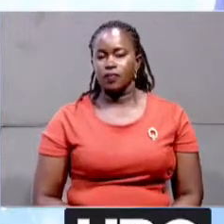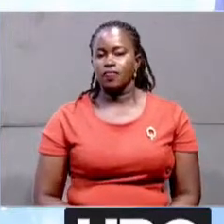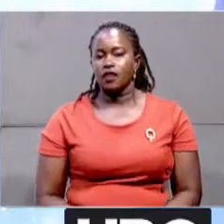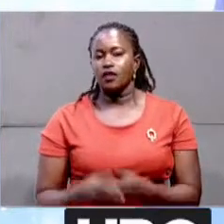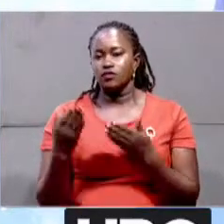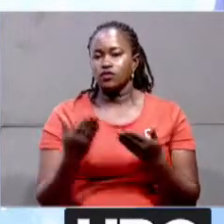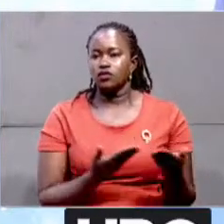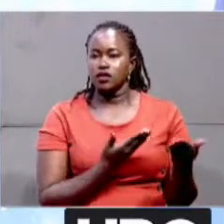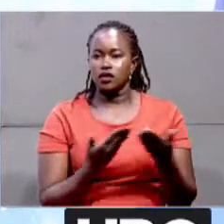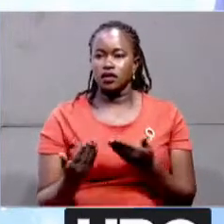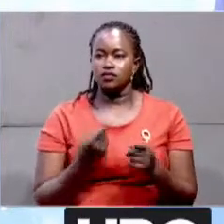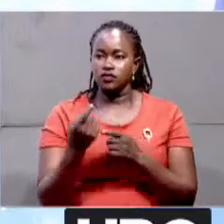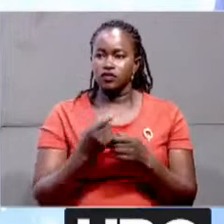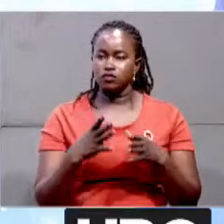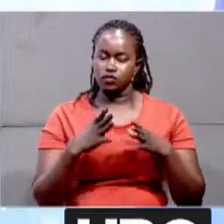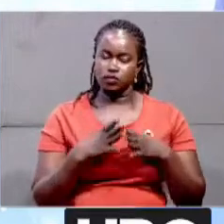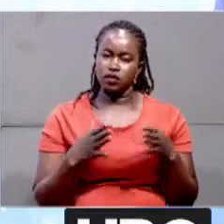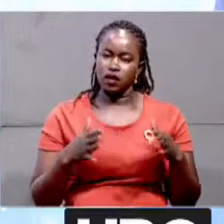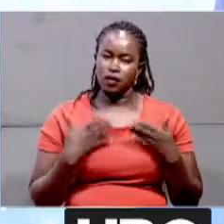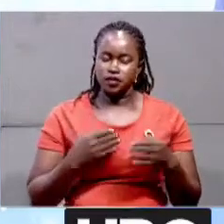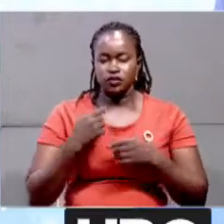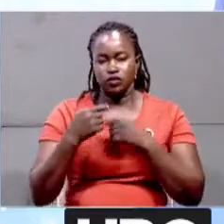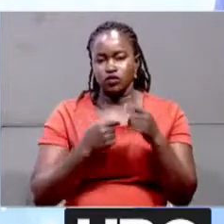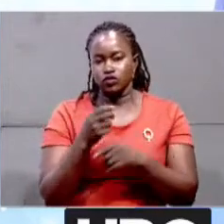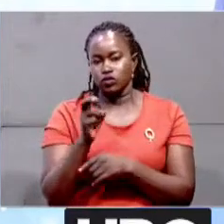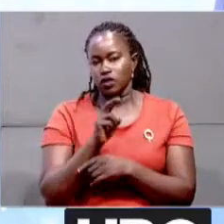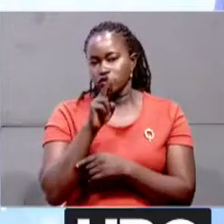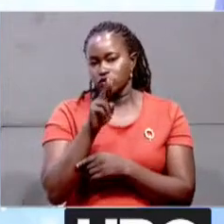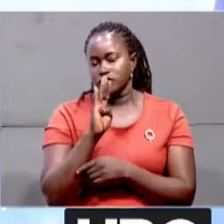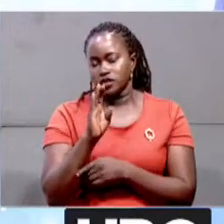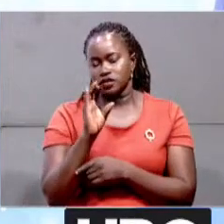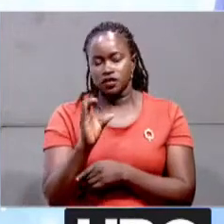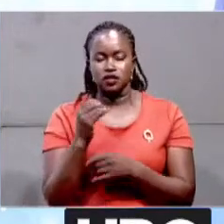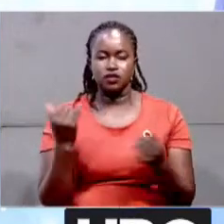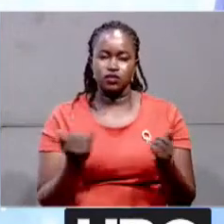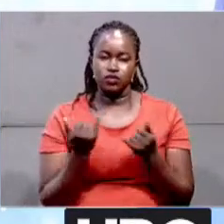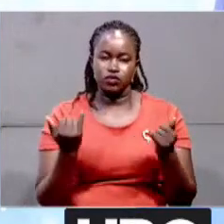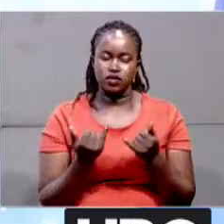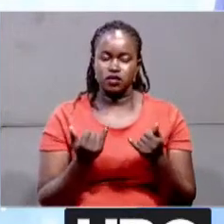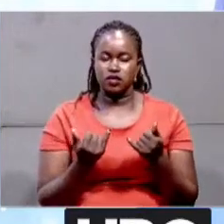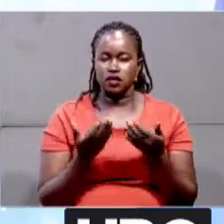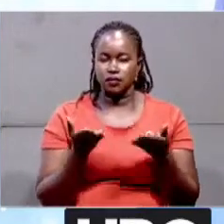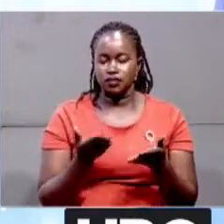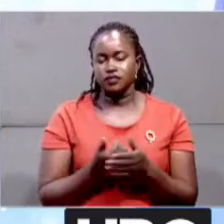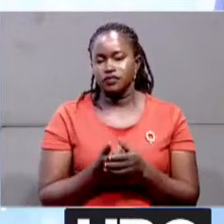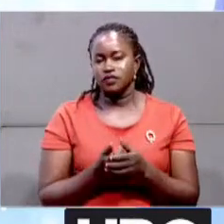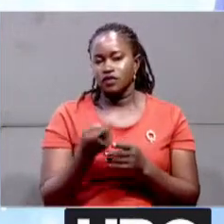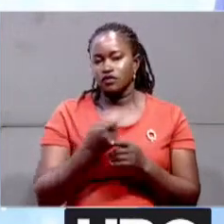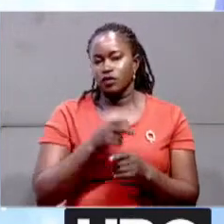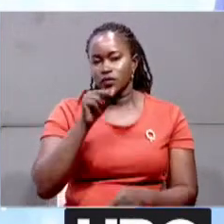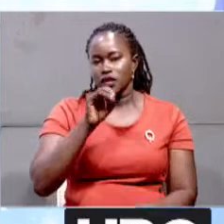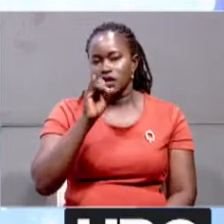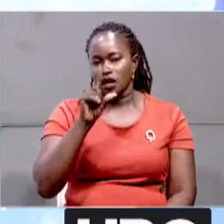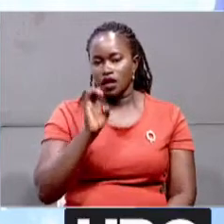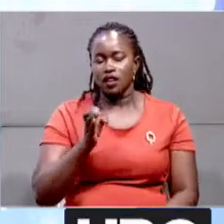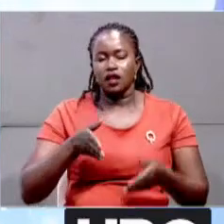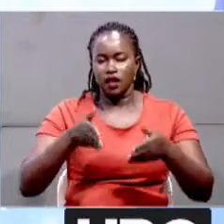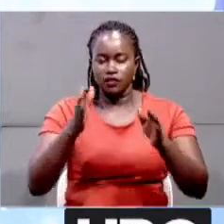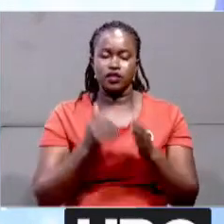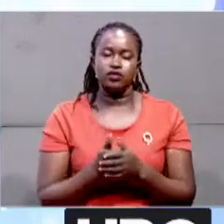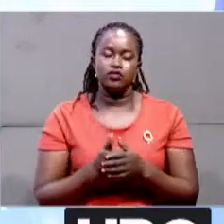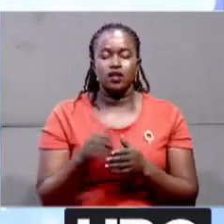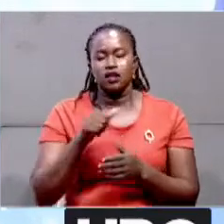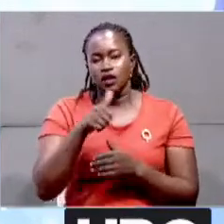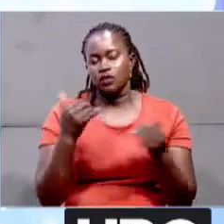Welcome back from that break, and we're glad that you're still with us here in UBC News tonight, live from Nile Avenue. Now, in more